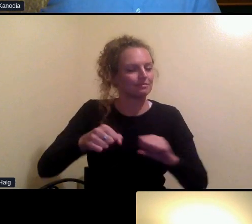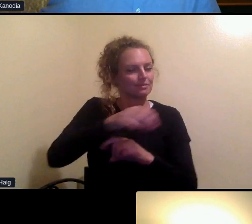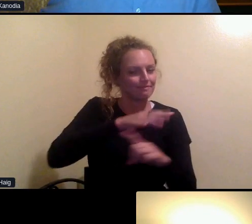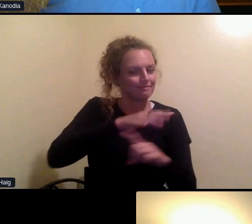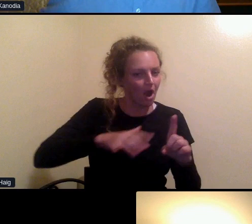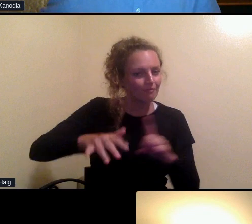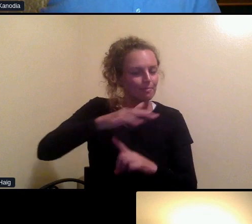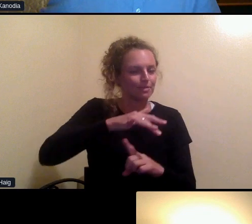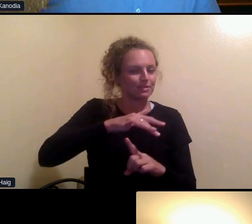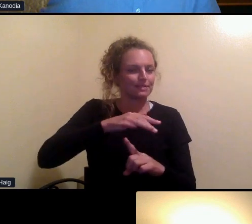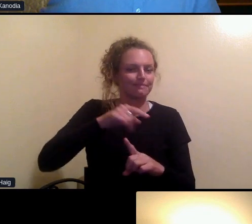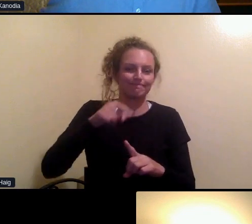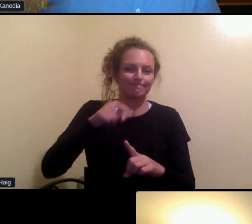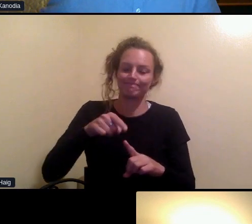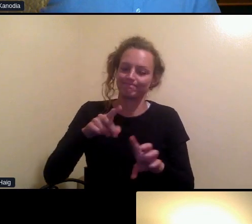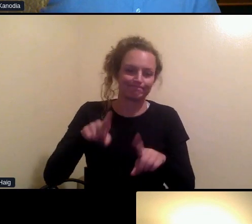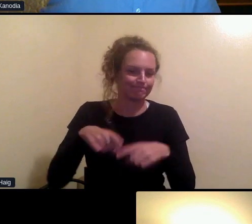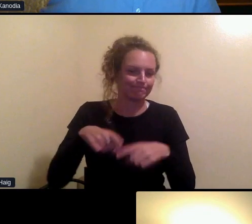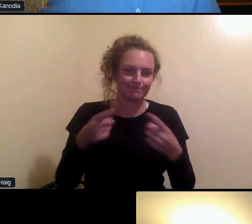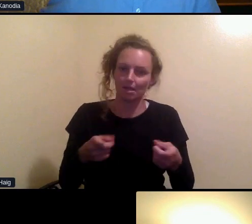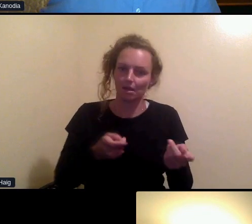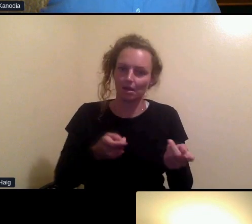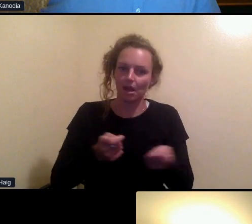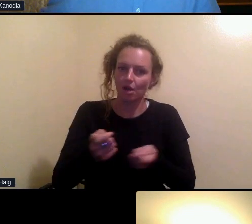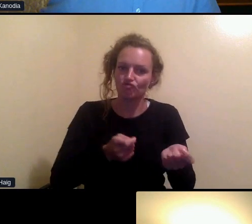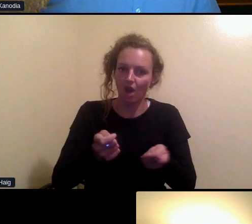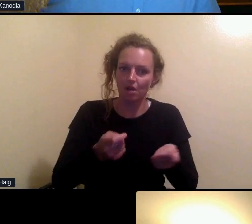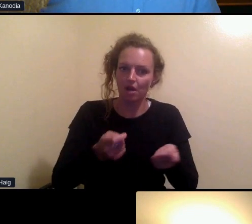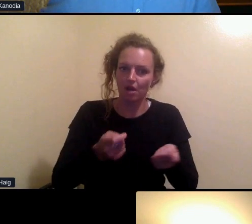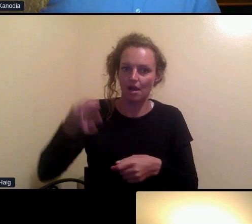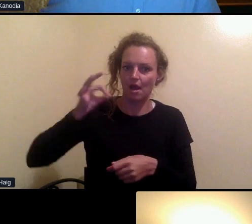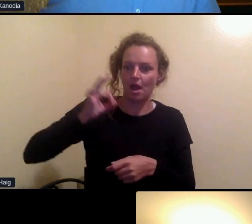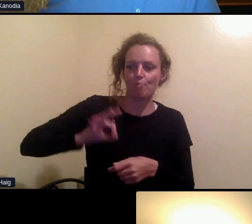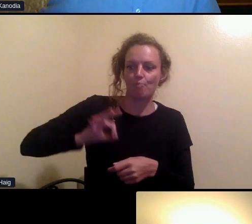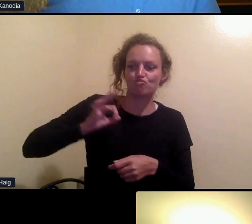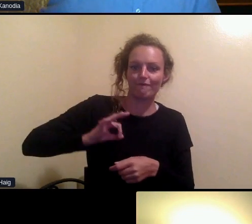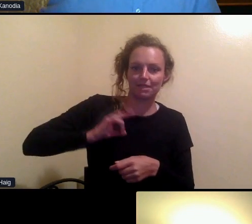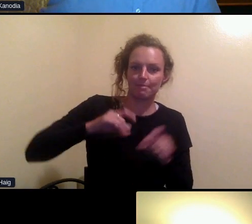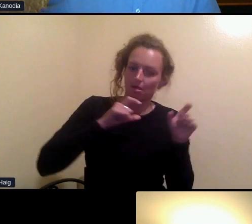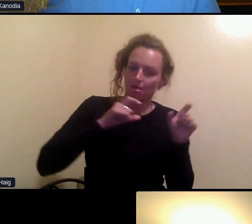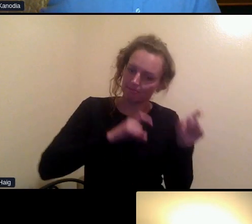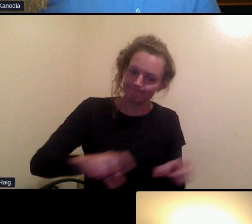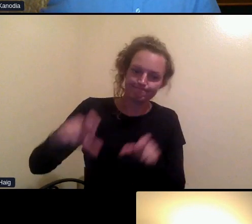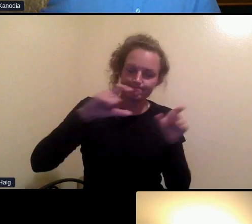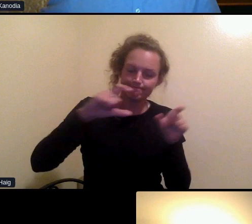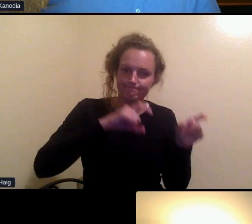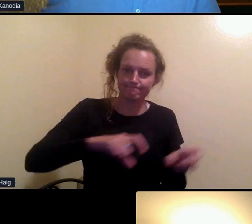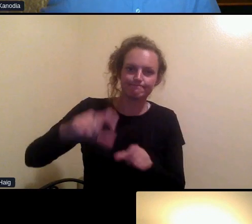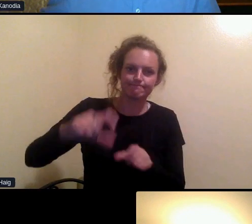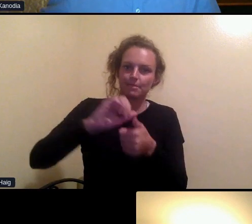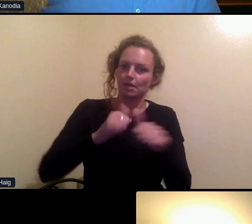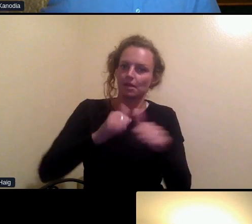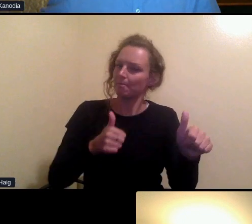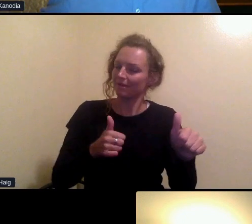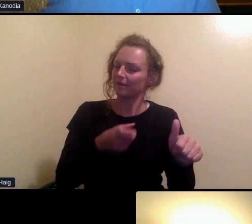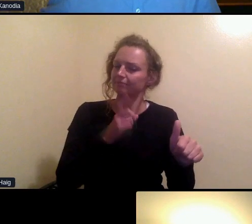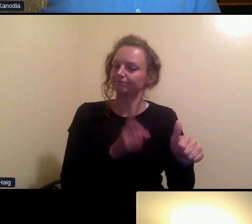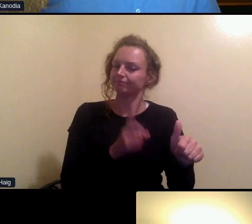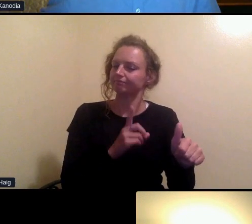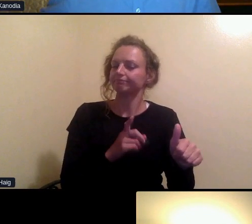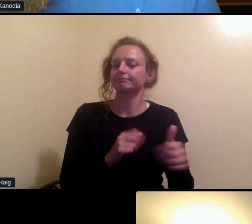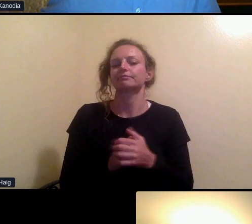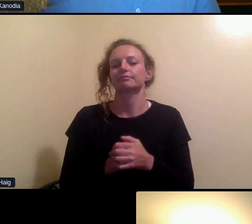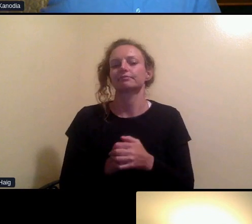a profitable entity or a nonprofit that is sustainable. And I think that is where I want to come at this.